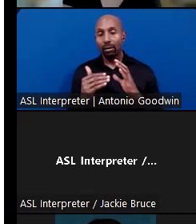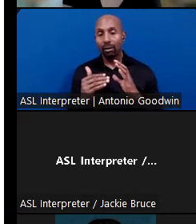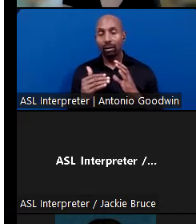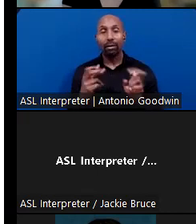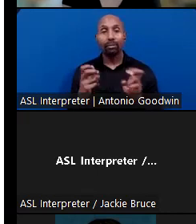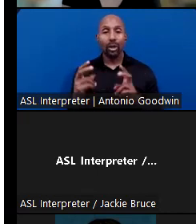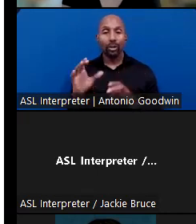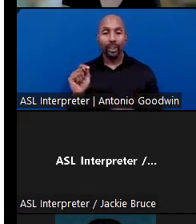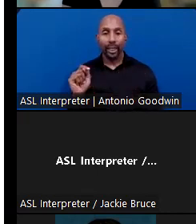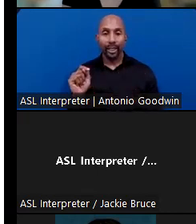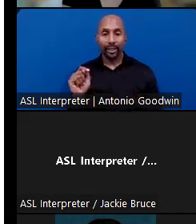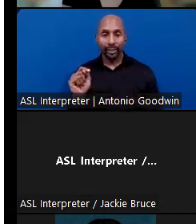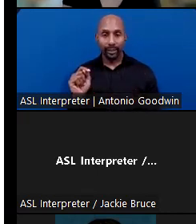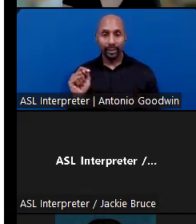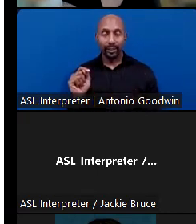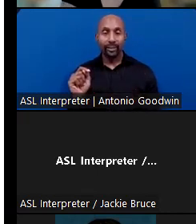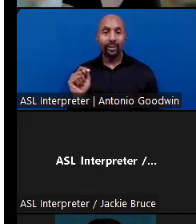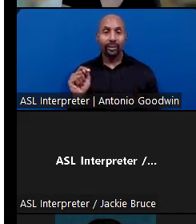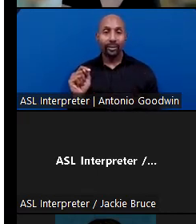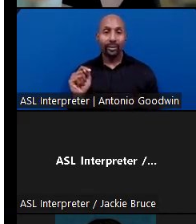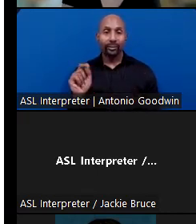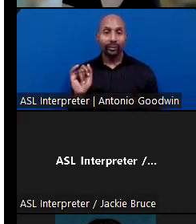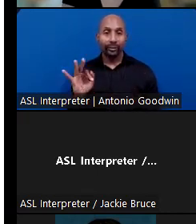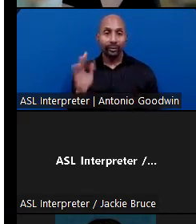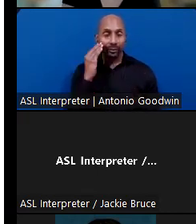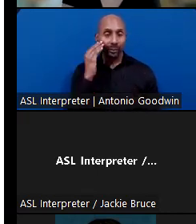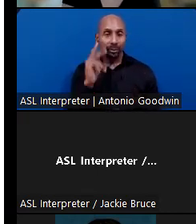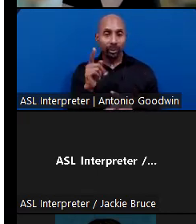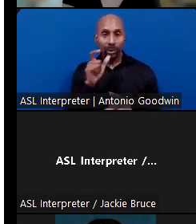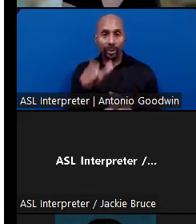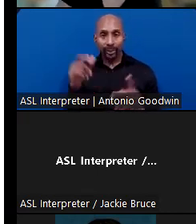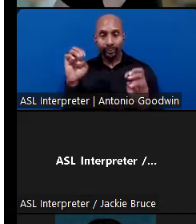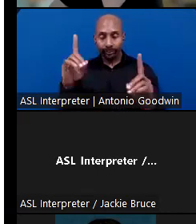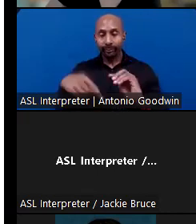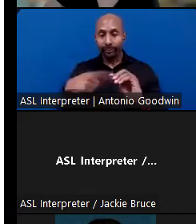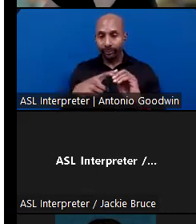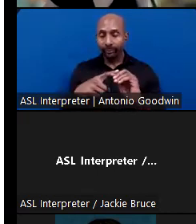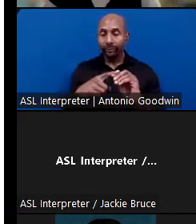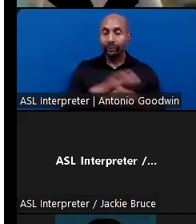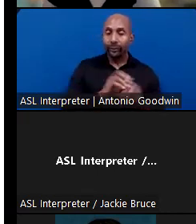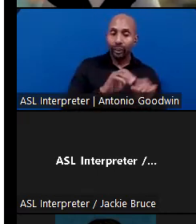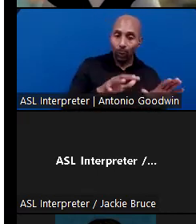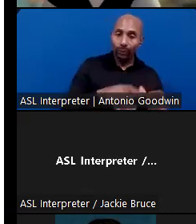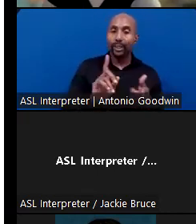have a group of folks who need education about COVID or monkeypox in